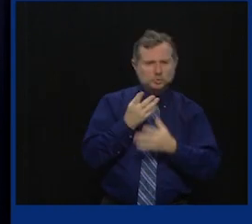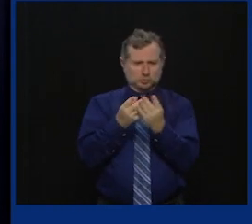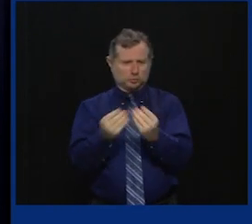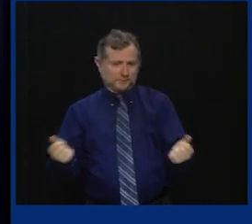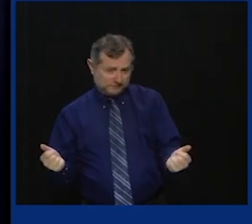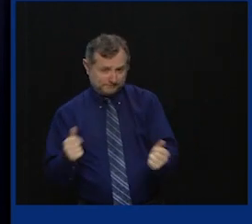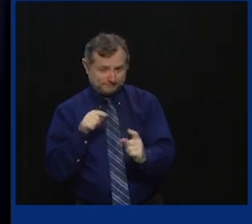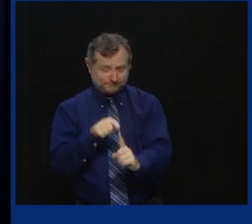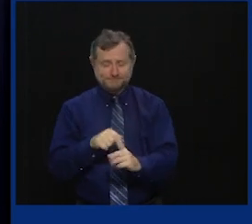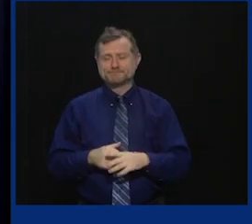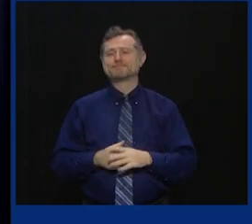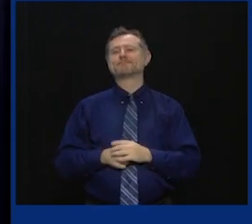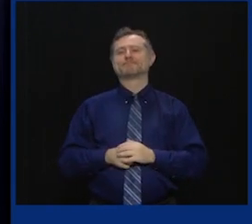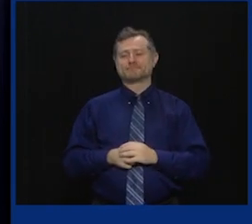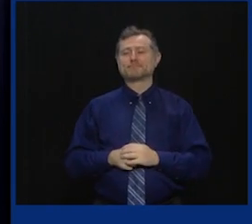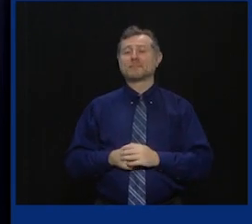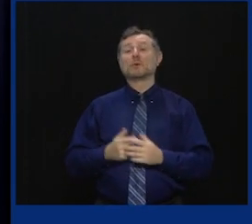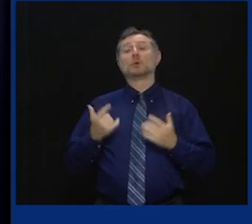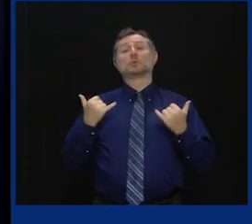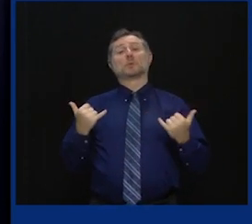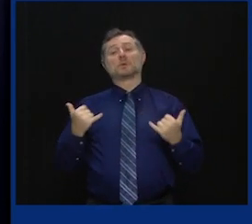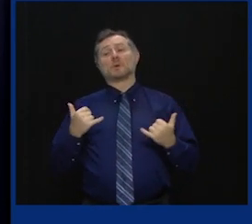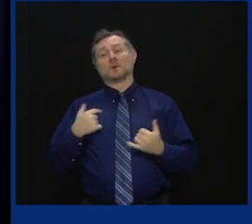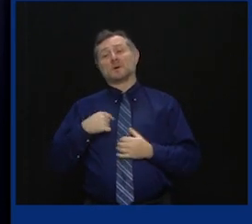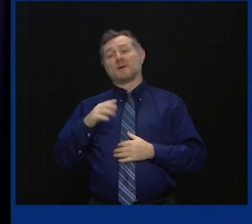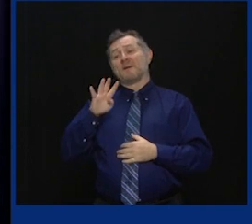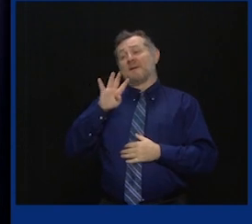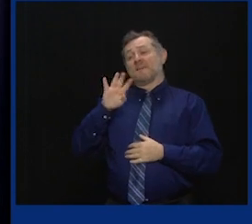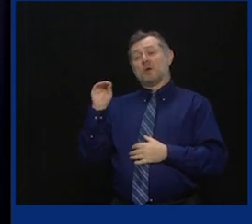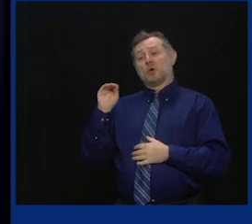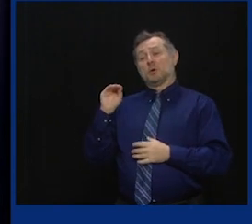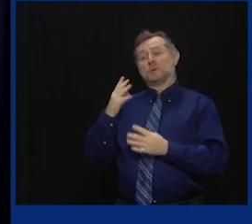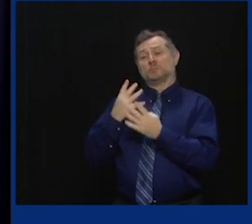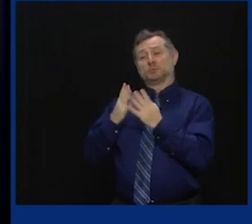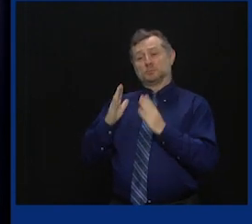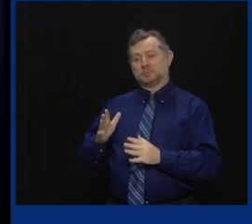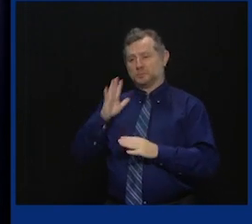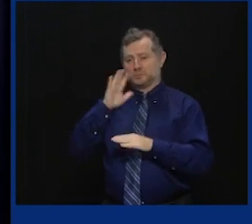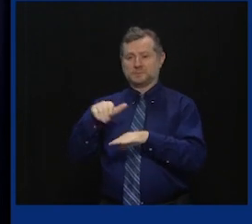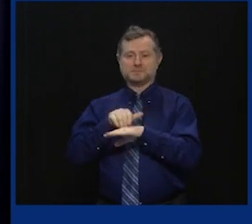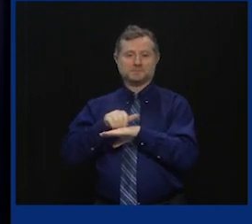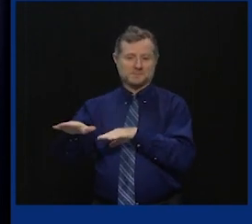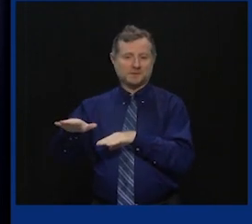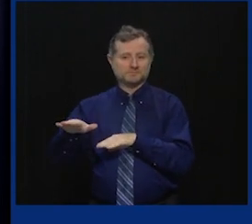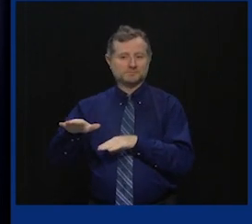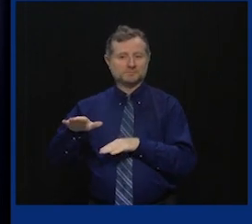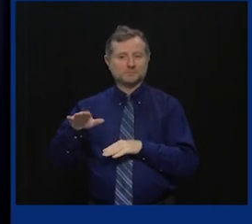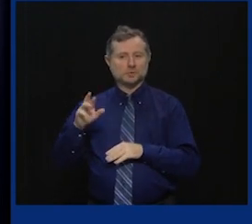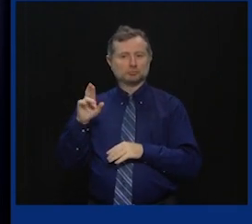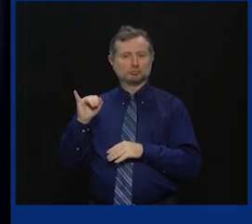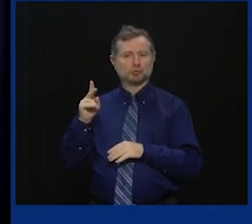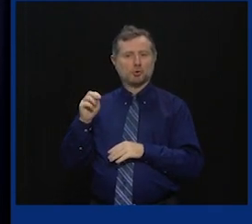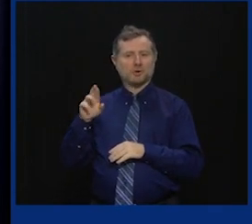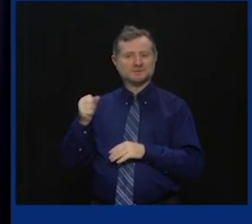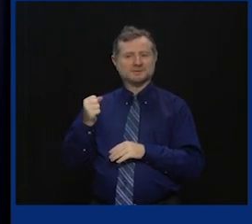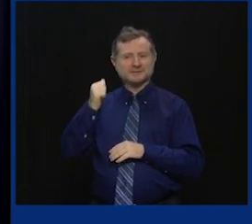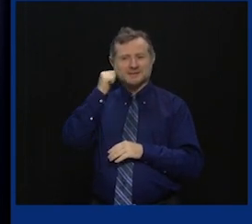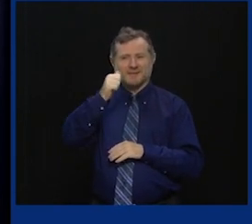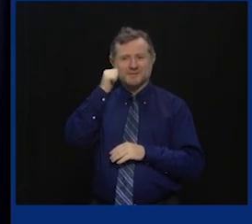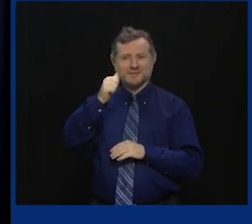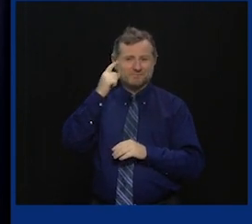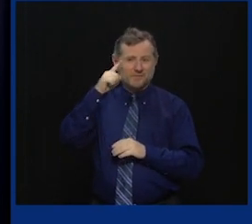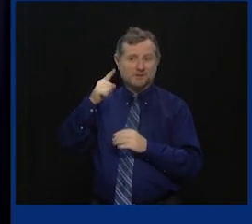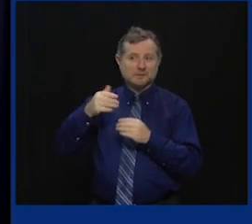sentenced prisoners be sent to Rikers Island each day for the next 5 days. People will be leaving